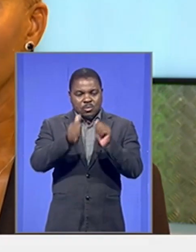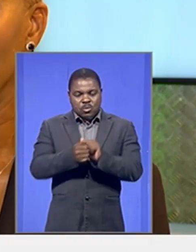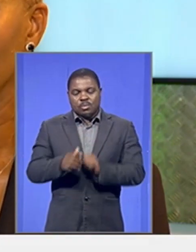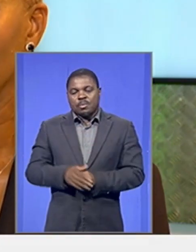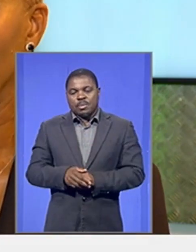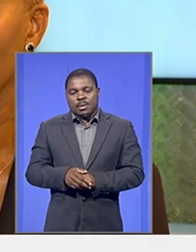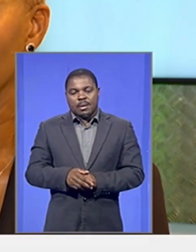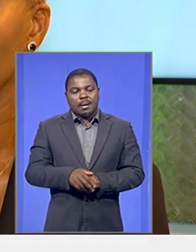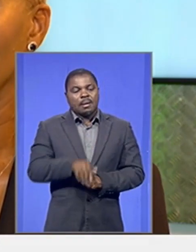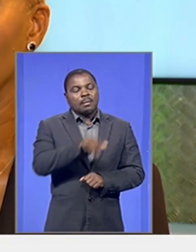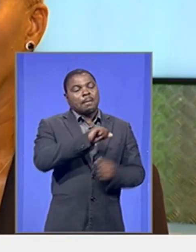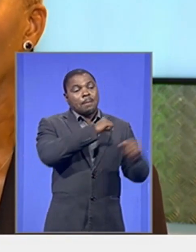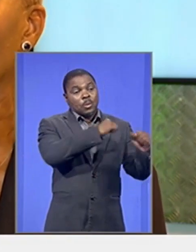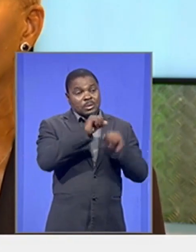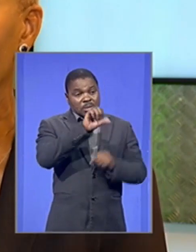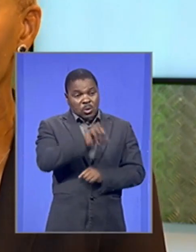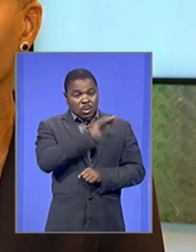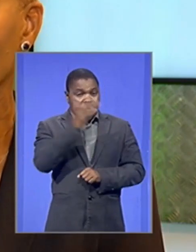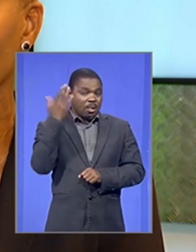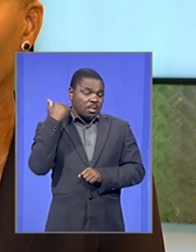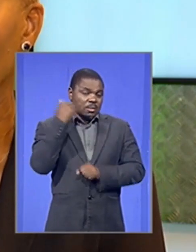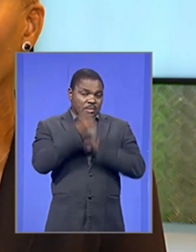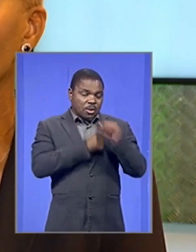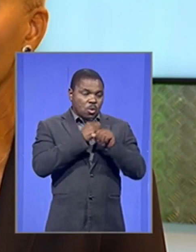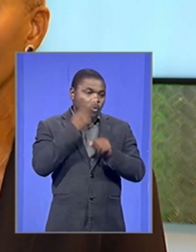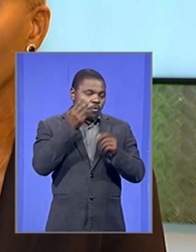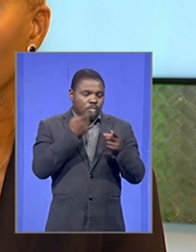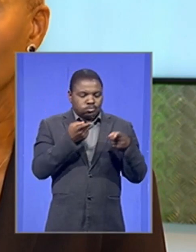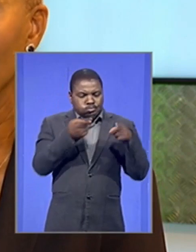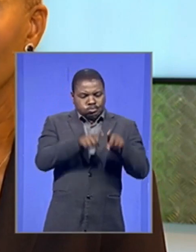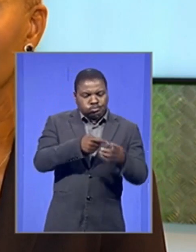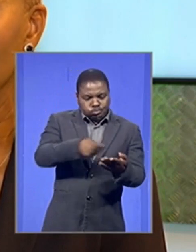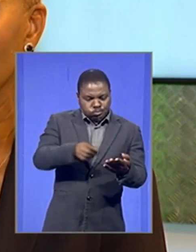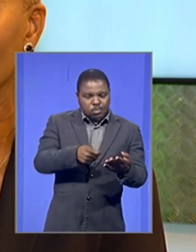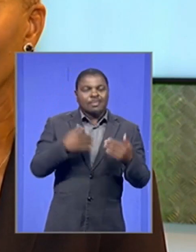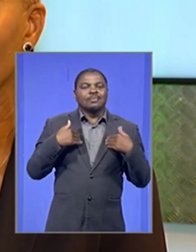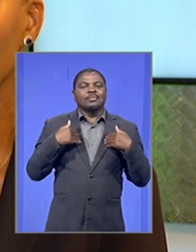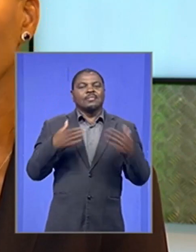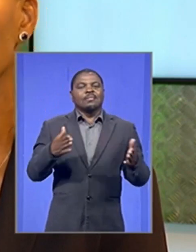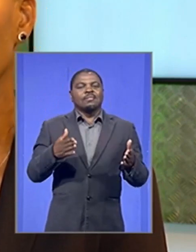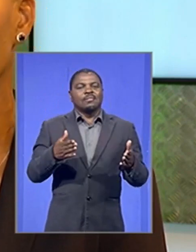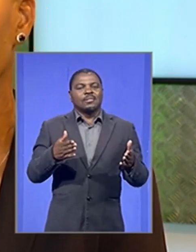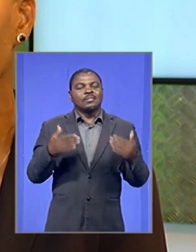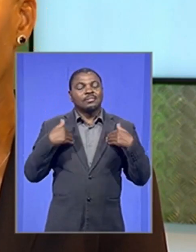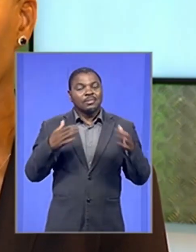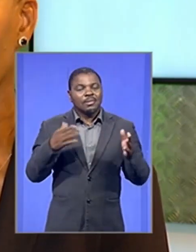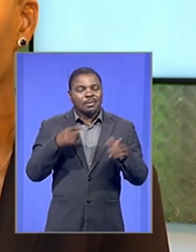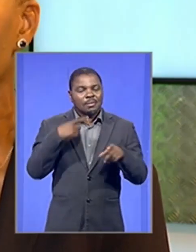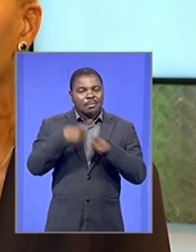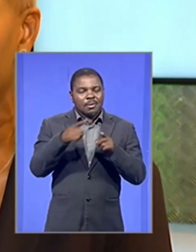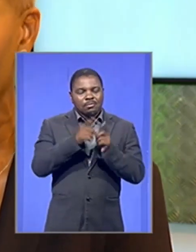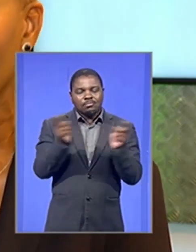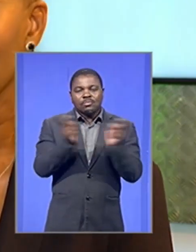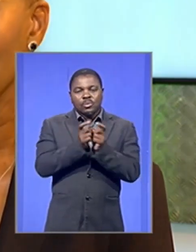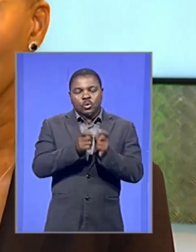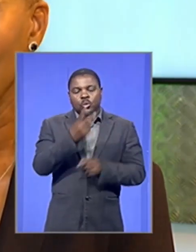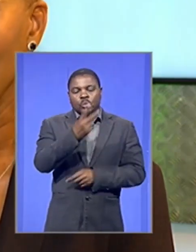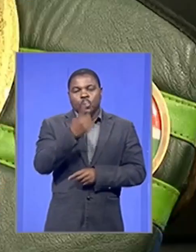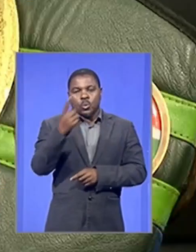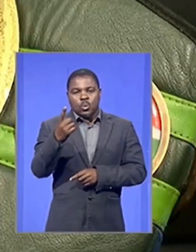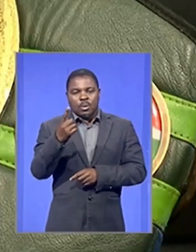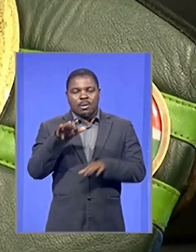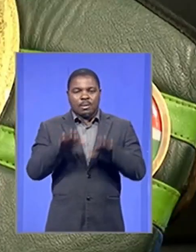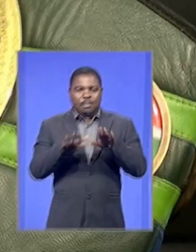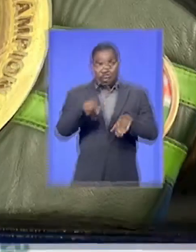le Boxing South Africa last year November ya simolola and re simola ka tournament e re tlo go etsa ka di 21 tsa April mo